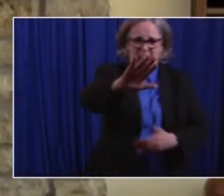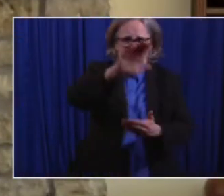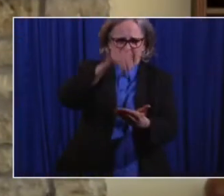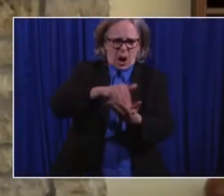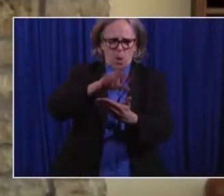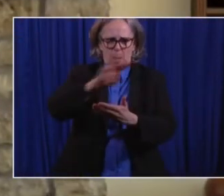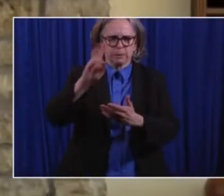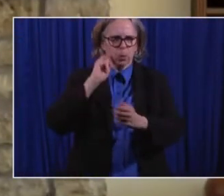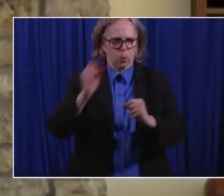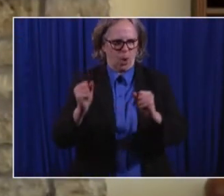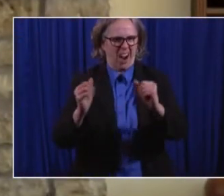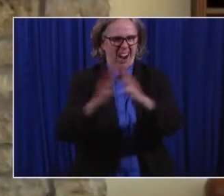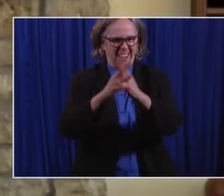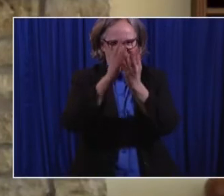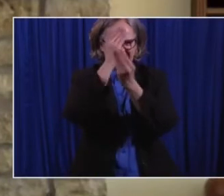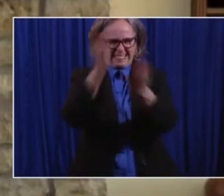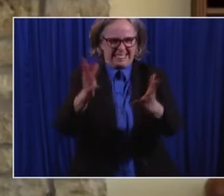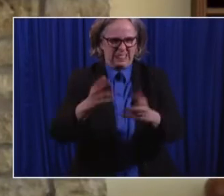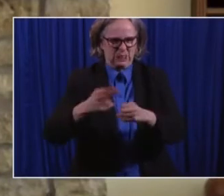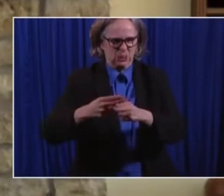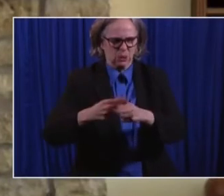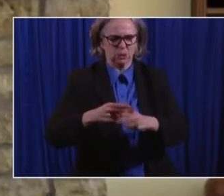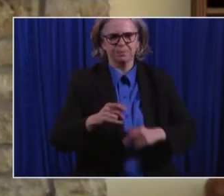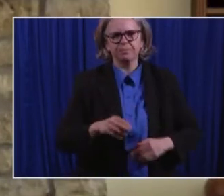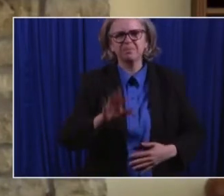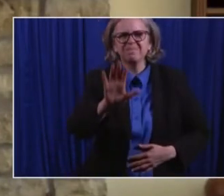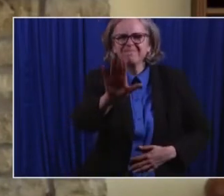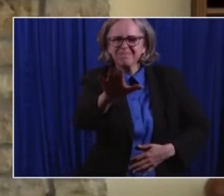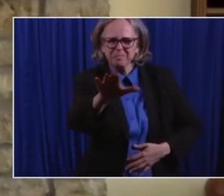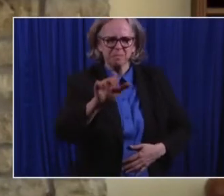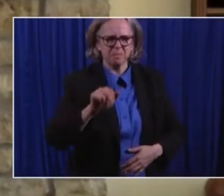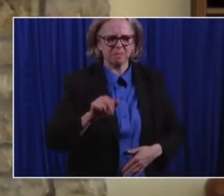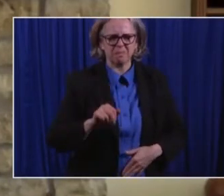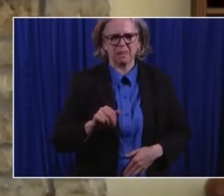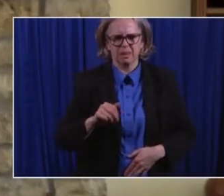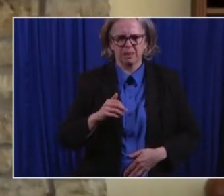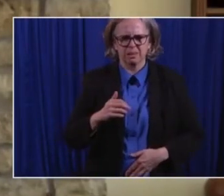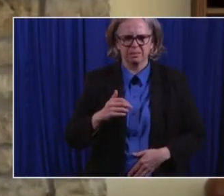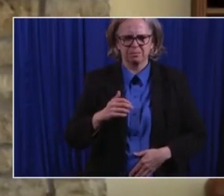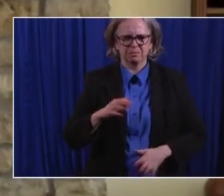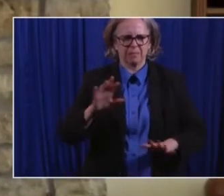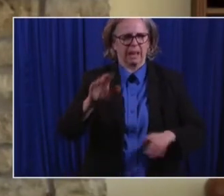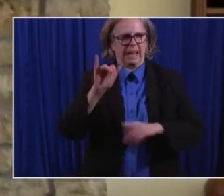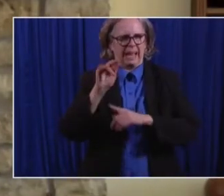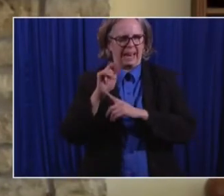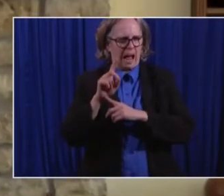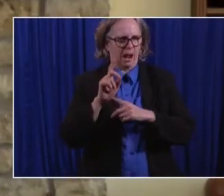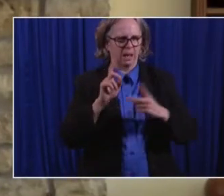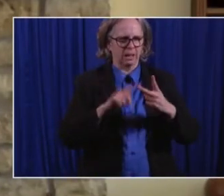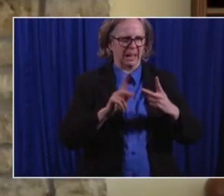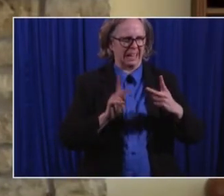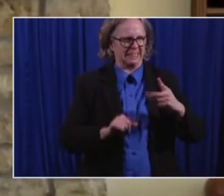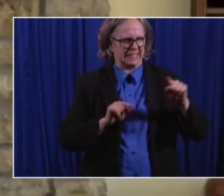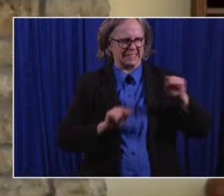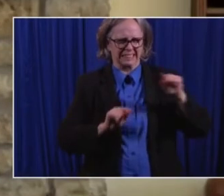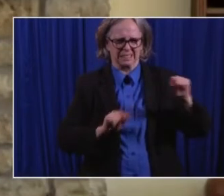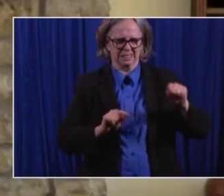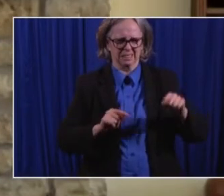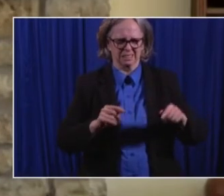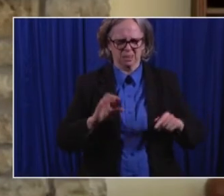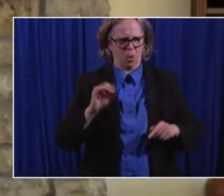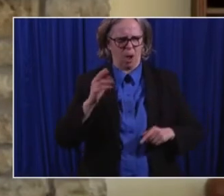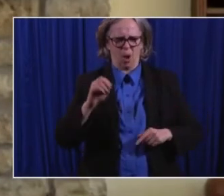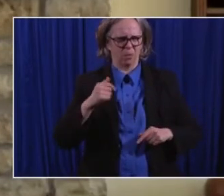John, we've not set any, and I'm not aware that Indiana or Kentucky has either. We have not told people that we will